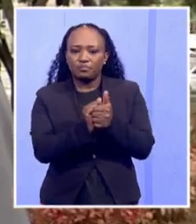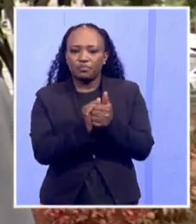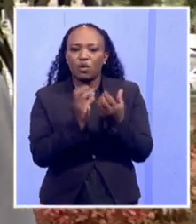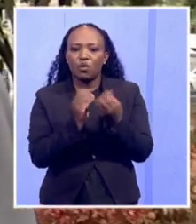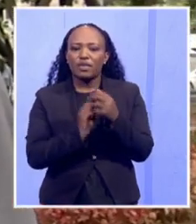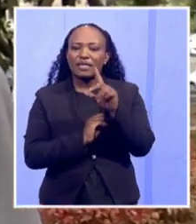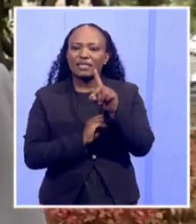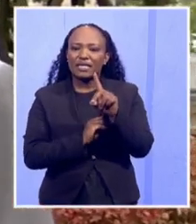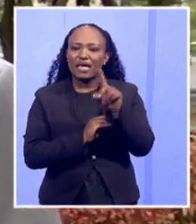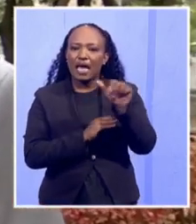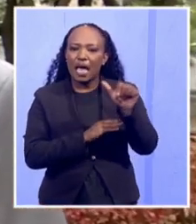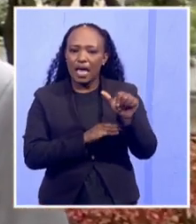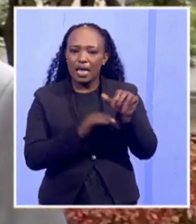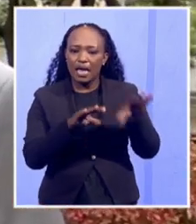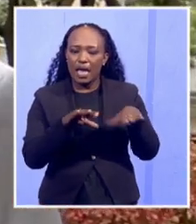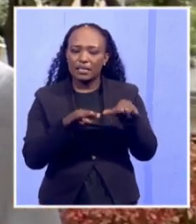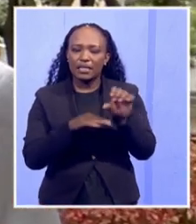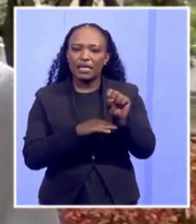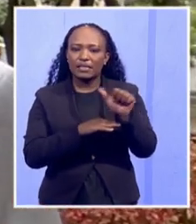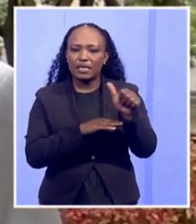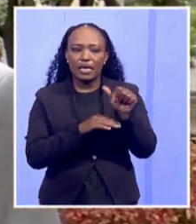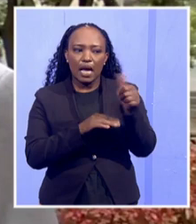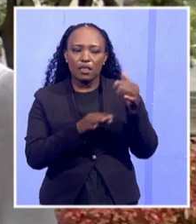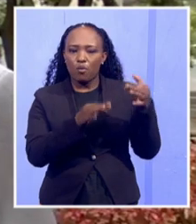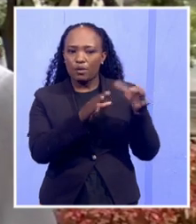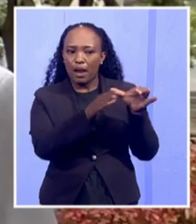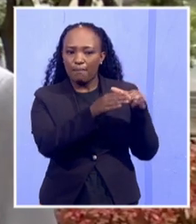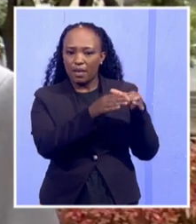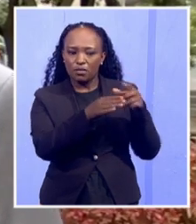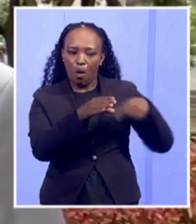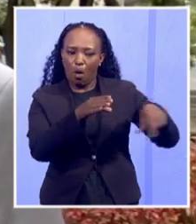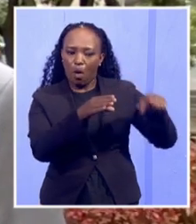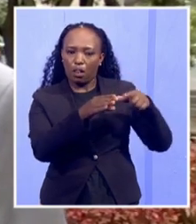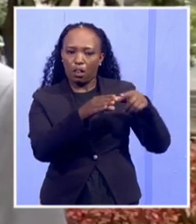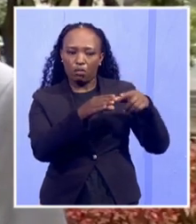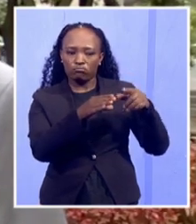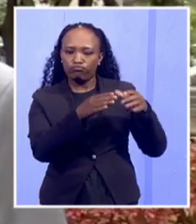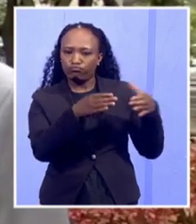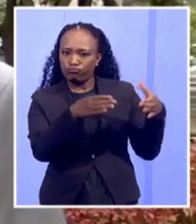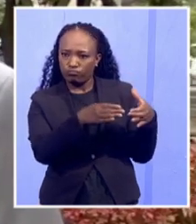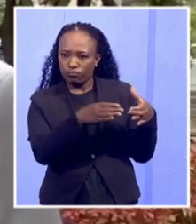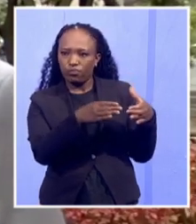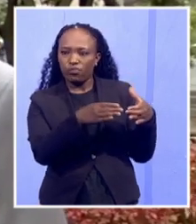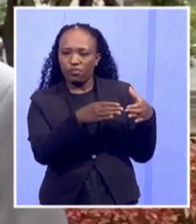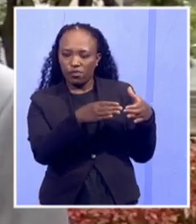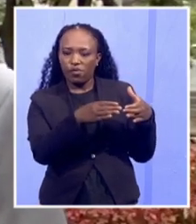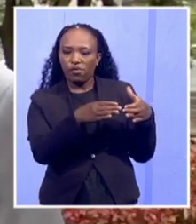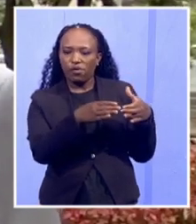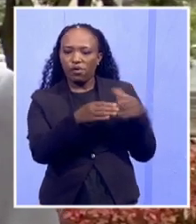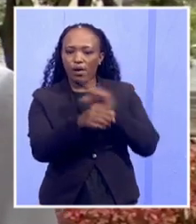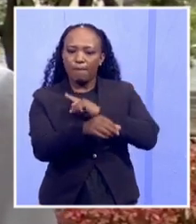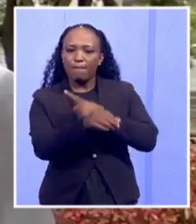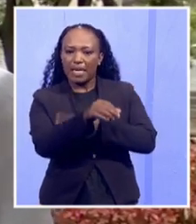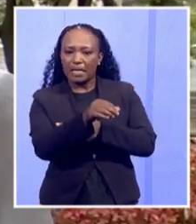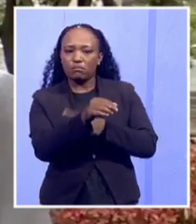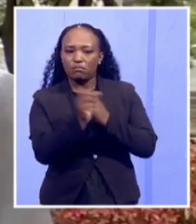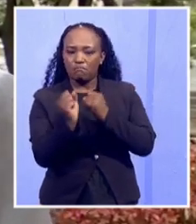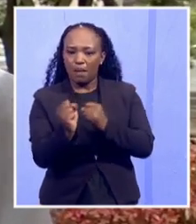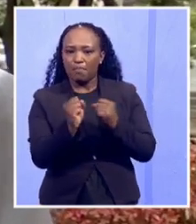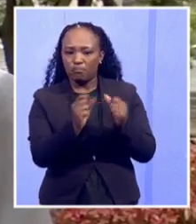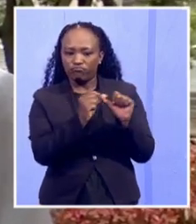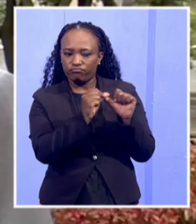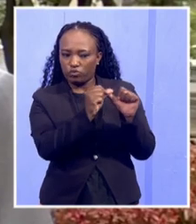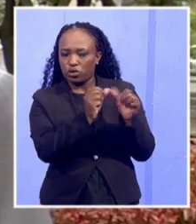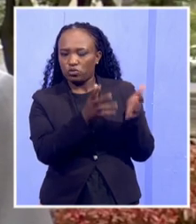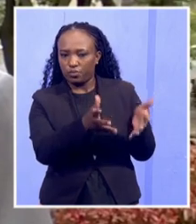Alliance, Action SA, and other political parties that are there. And so our mandate is that we stick to that